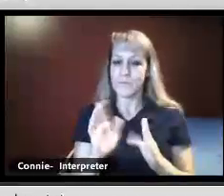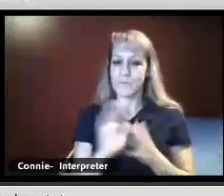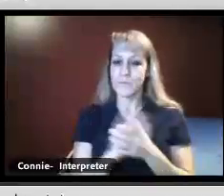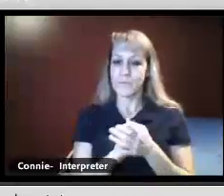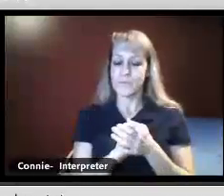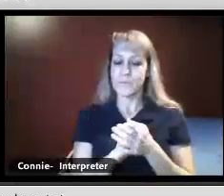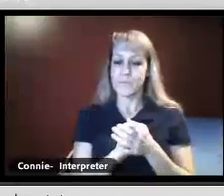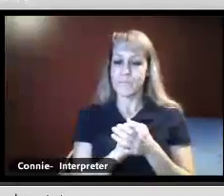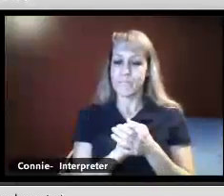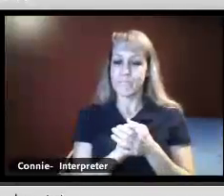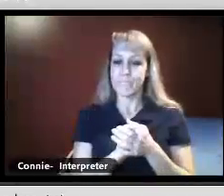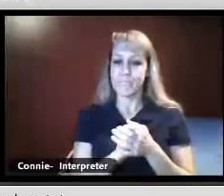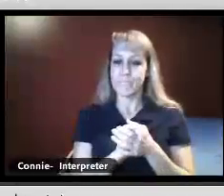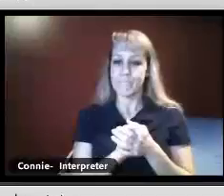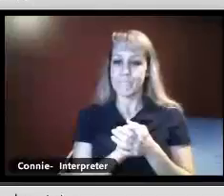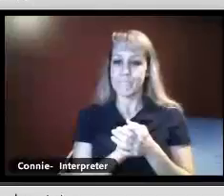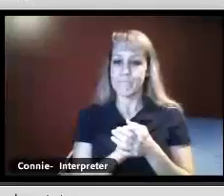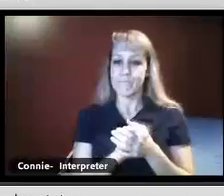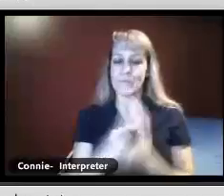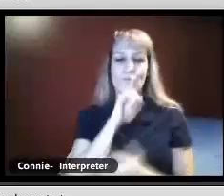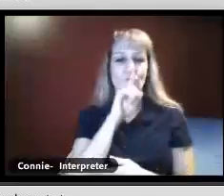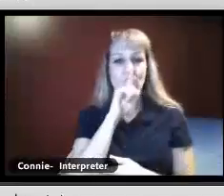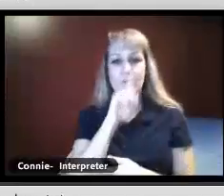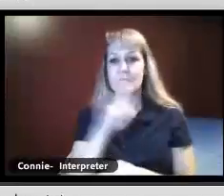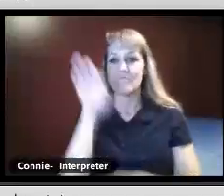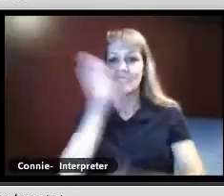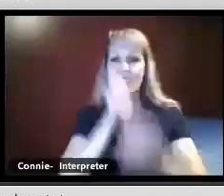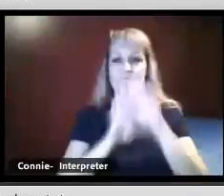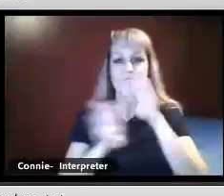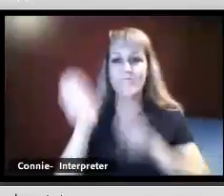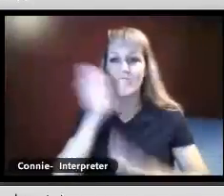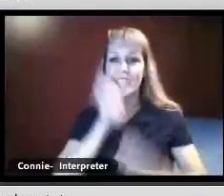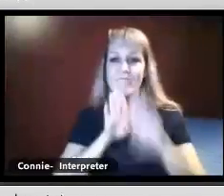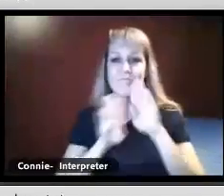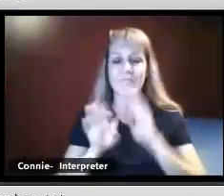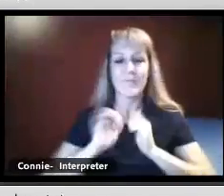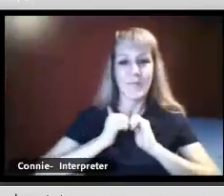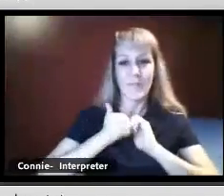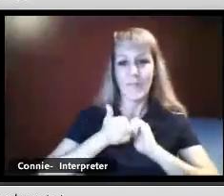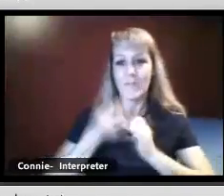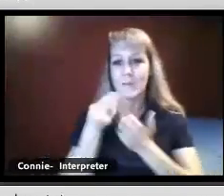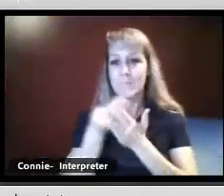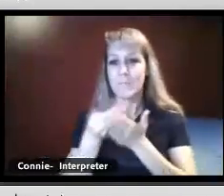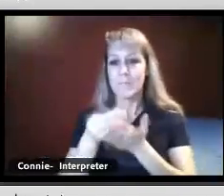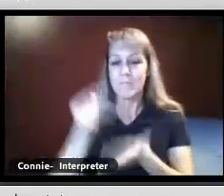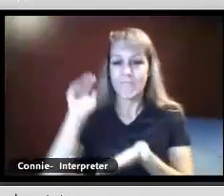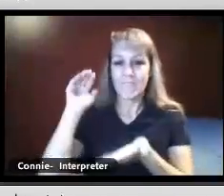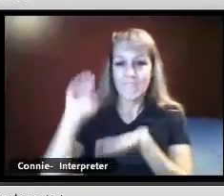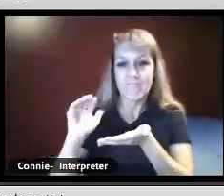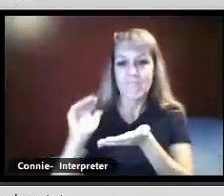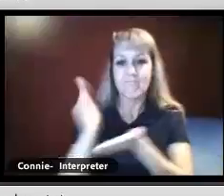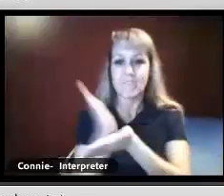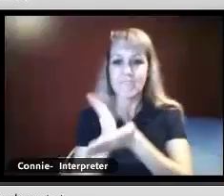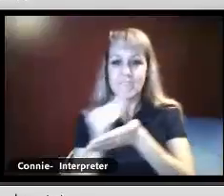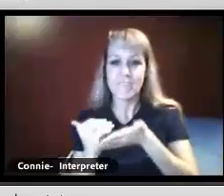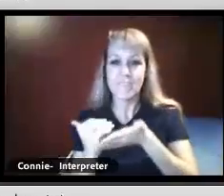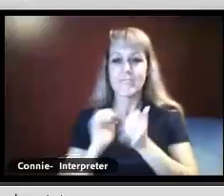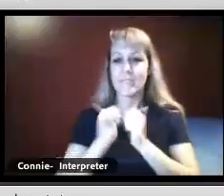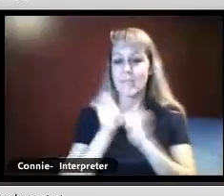well, been pulling out their hair and thinking about where they can make cuts in order to afford the ACS